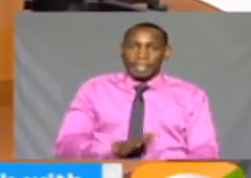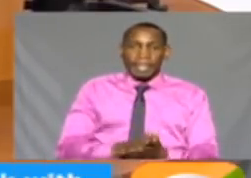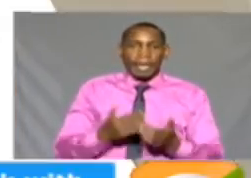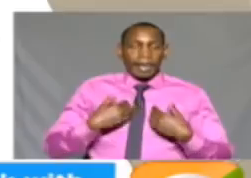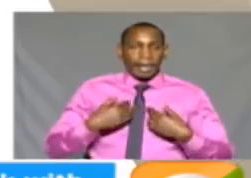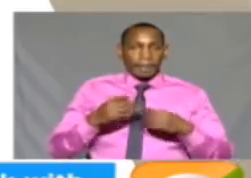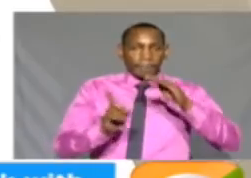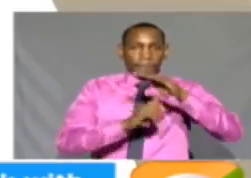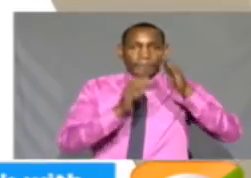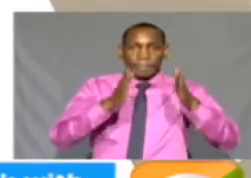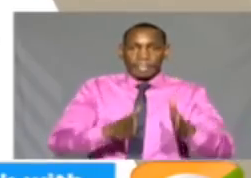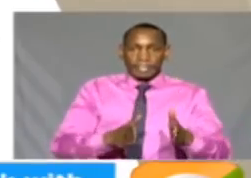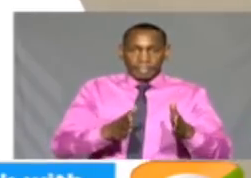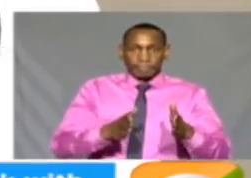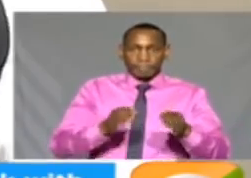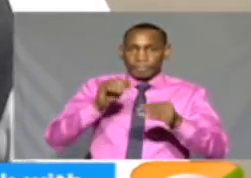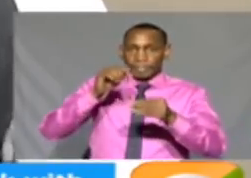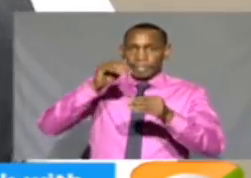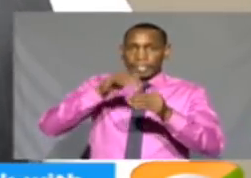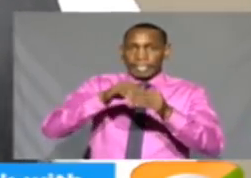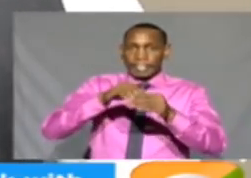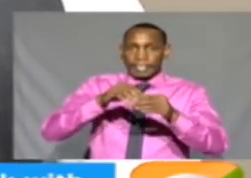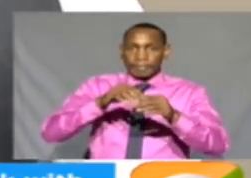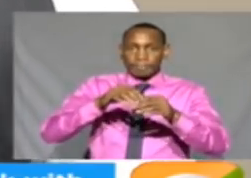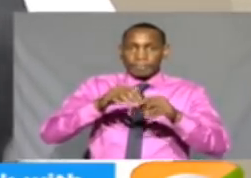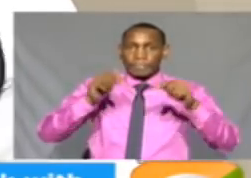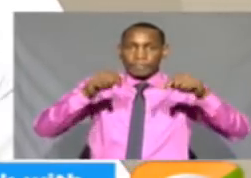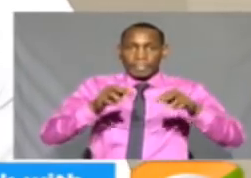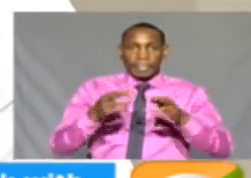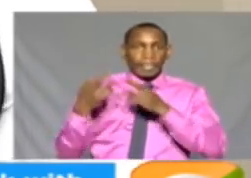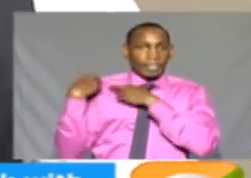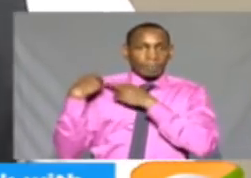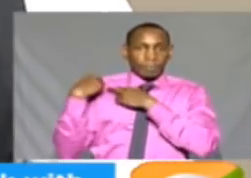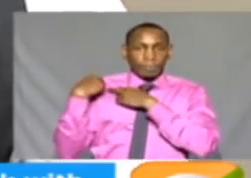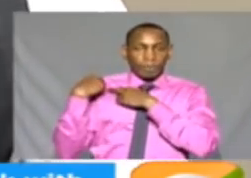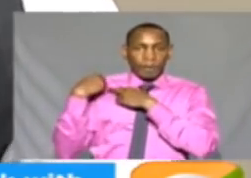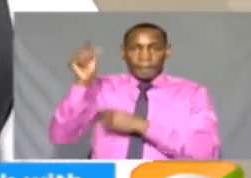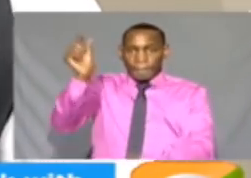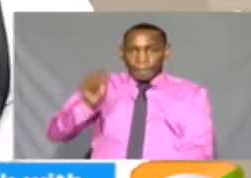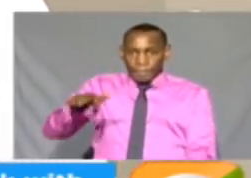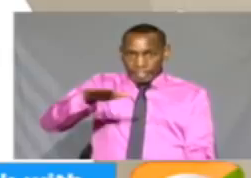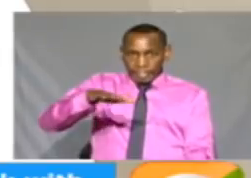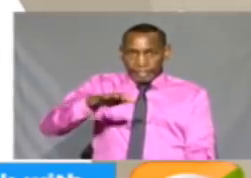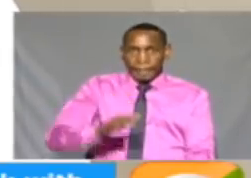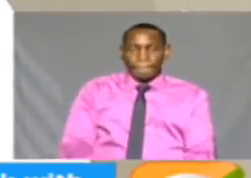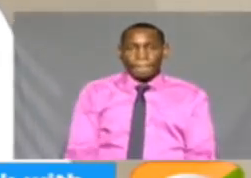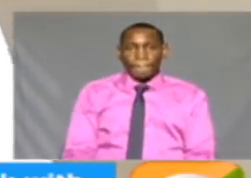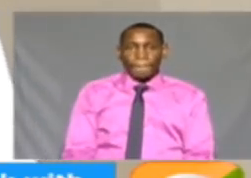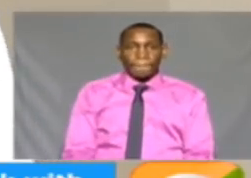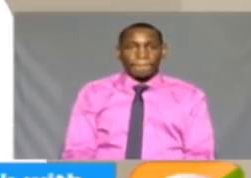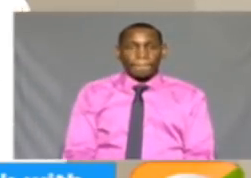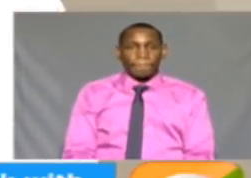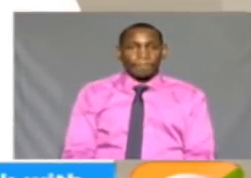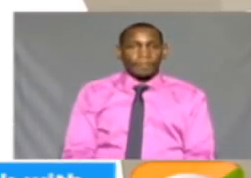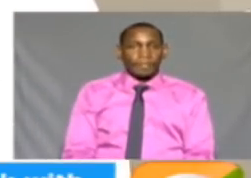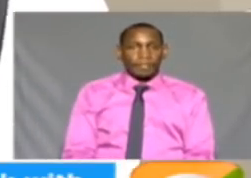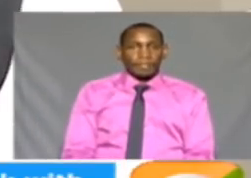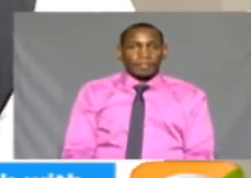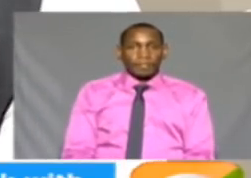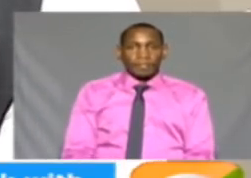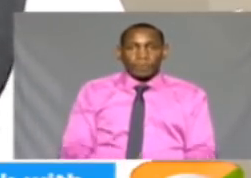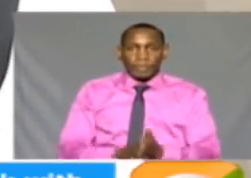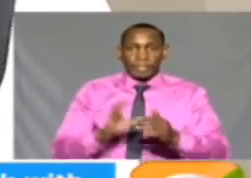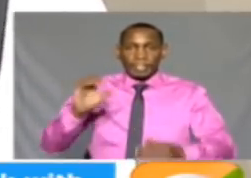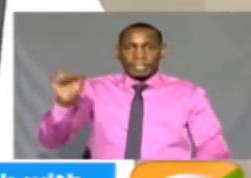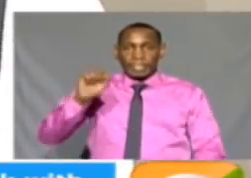cabinet secretary for interior today. He's in charge of the Coast Guard, if I'm not wrong. He's in charge of the Coast Guard. And we had the CS in